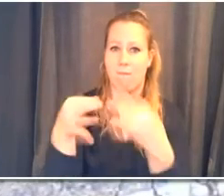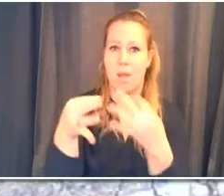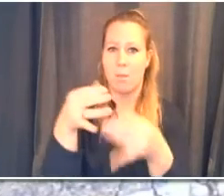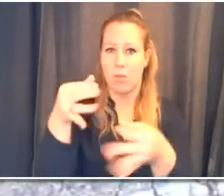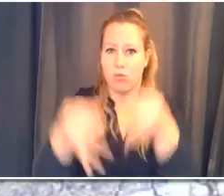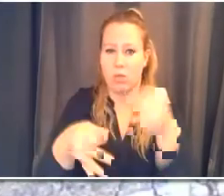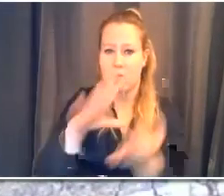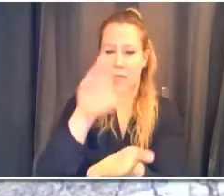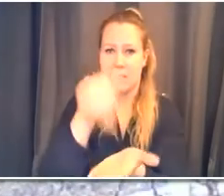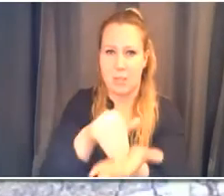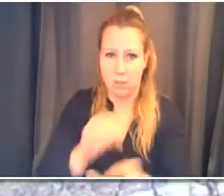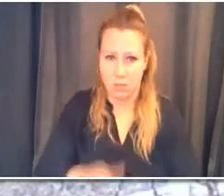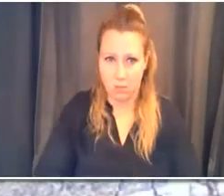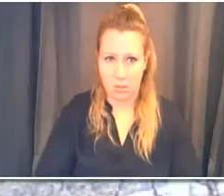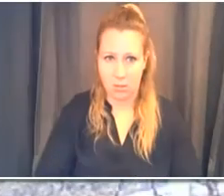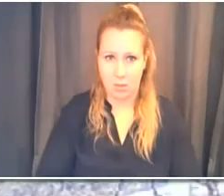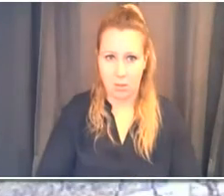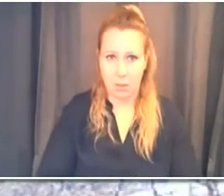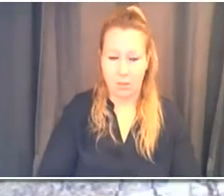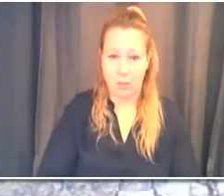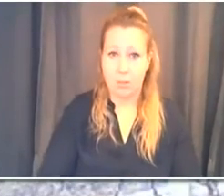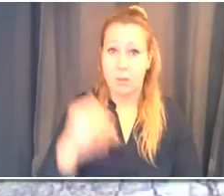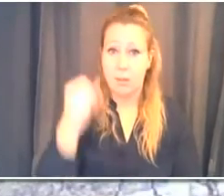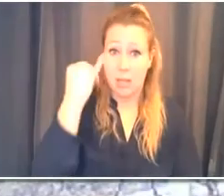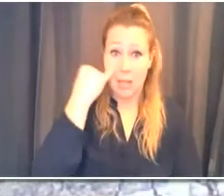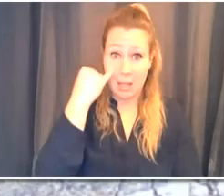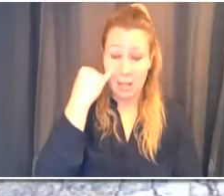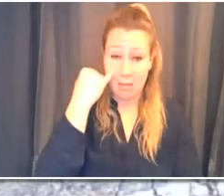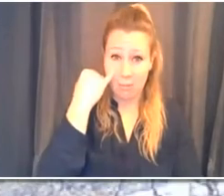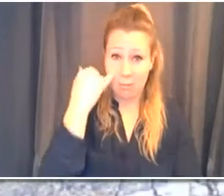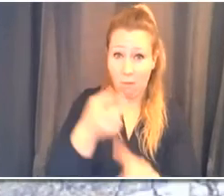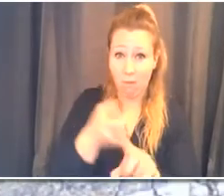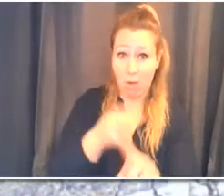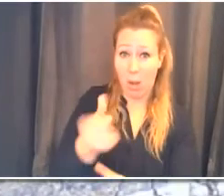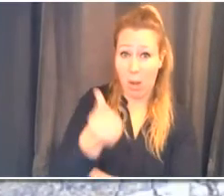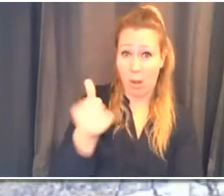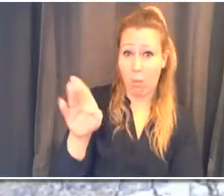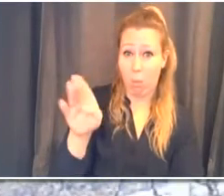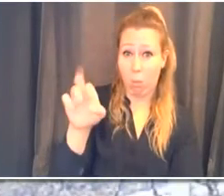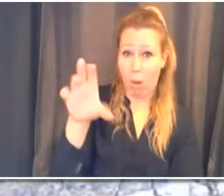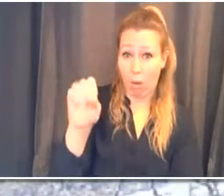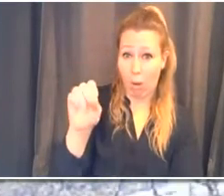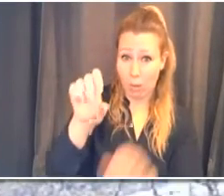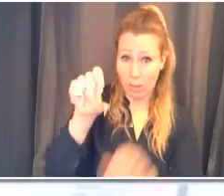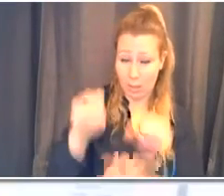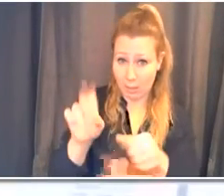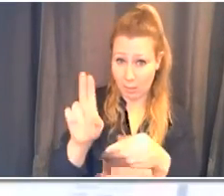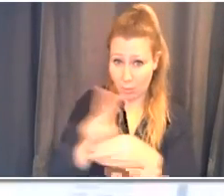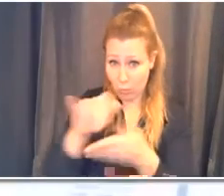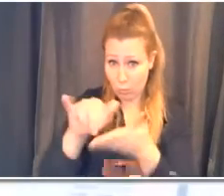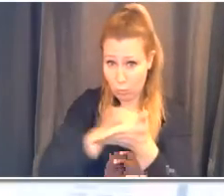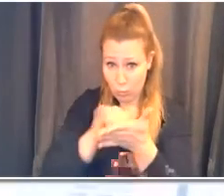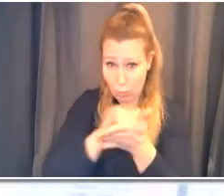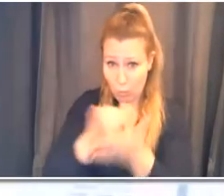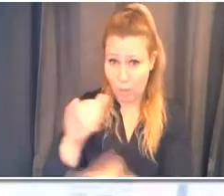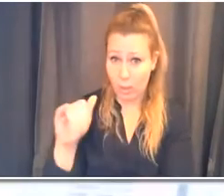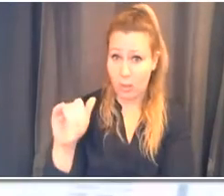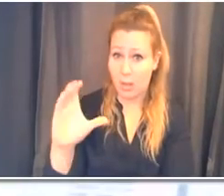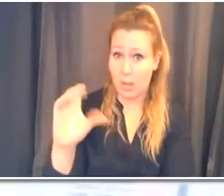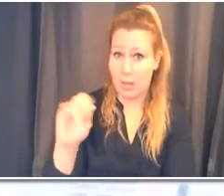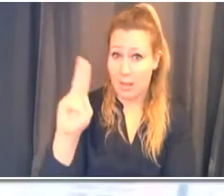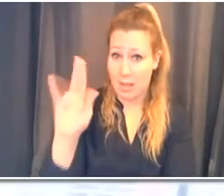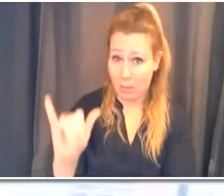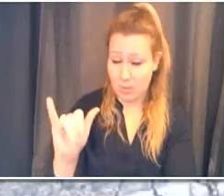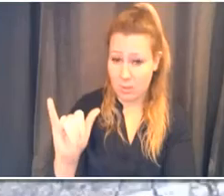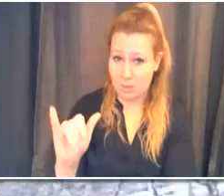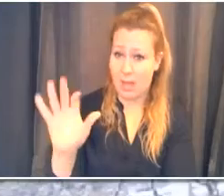different but I will get that for you and give you that in just a moment and Manhattan is and for for